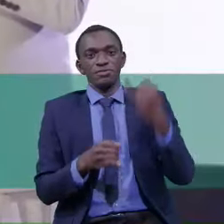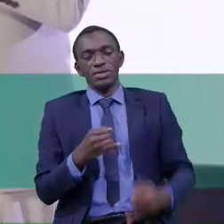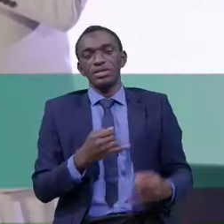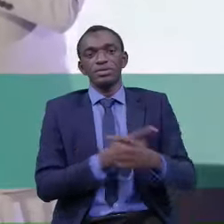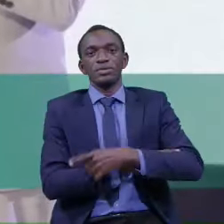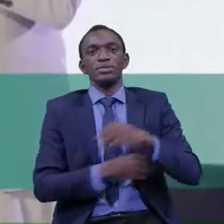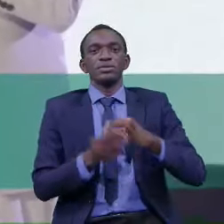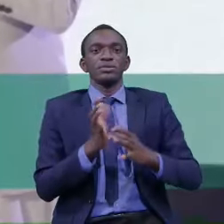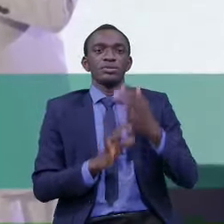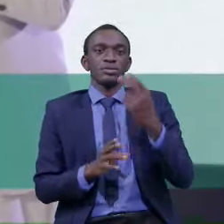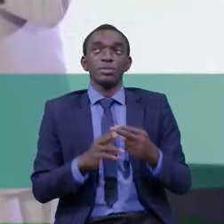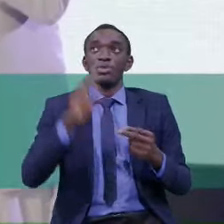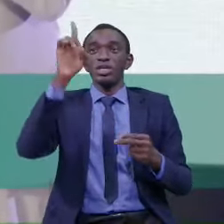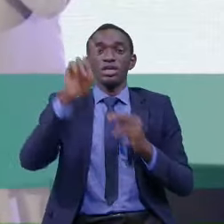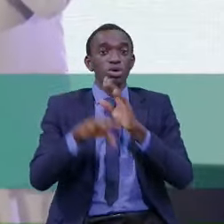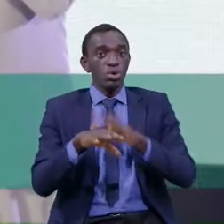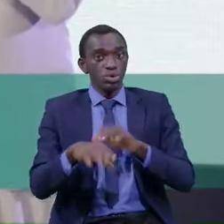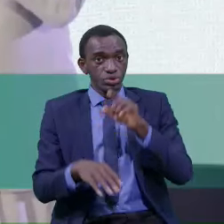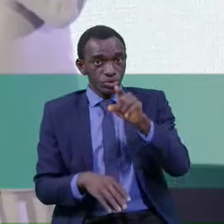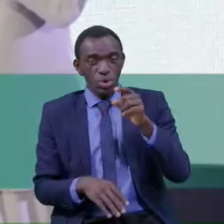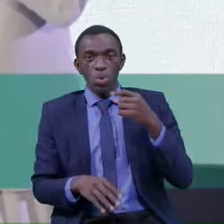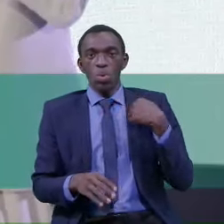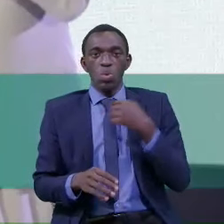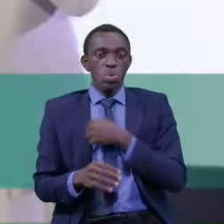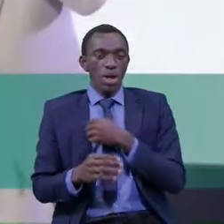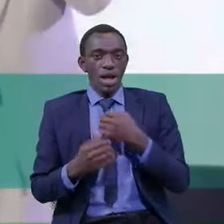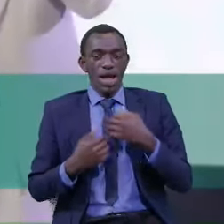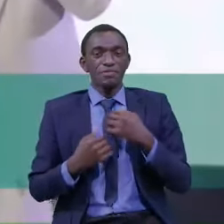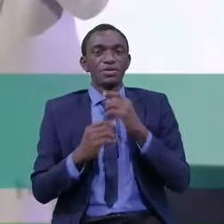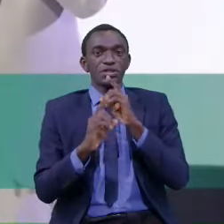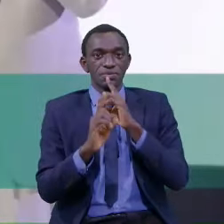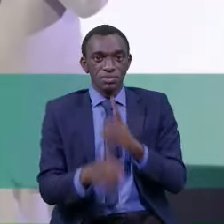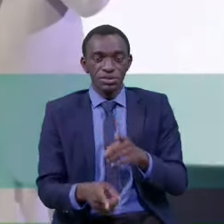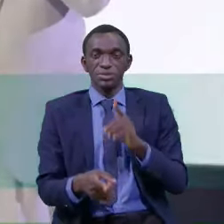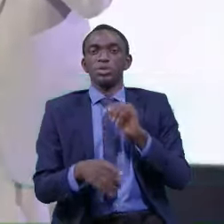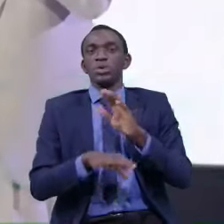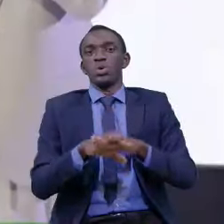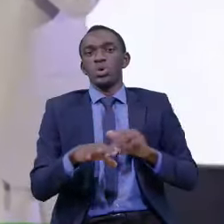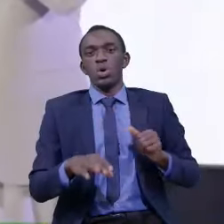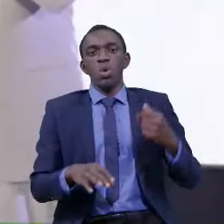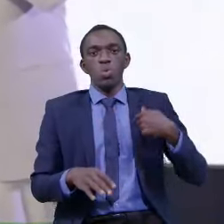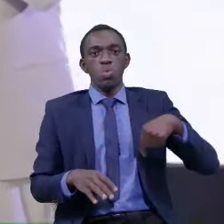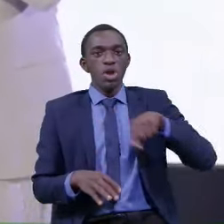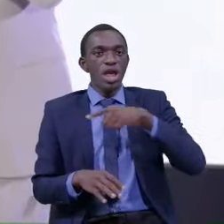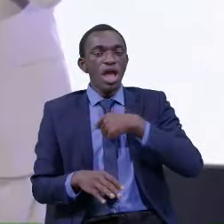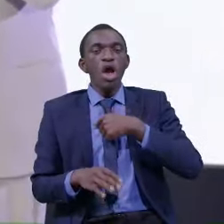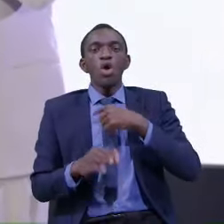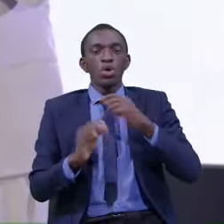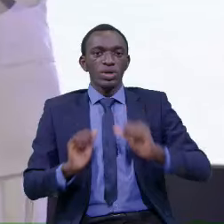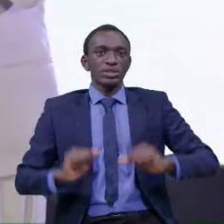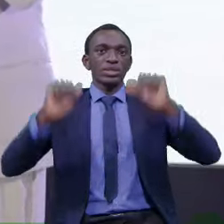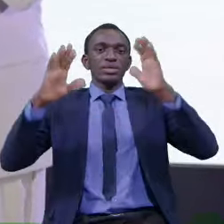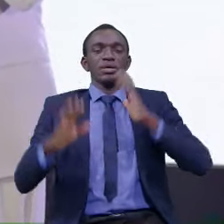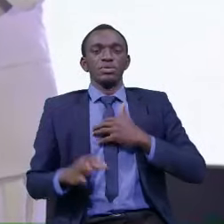call. You consecrate yourself to that call. And then finally, you will go